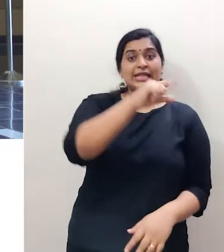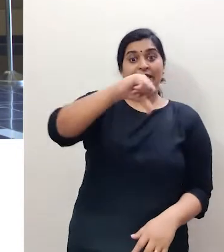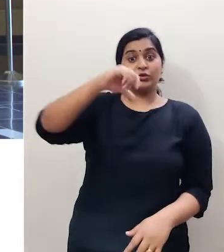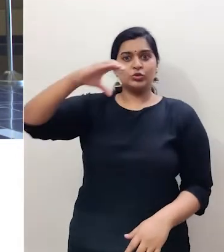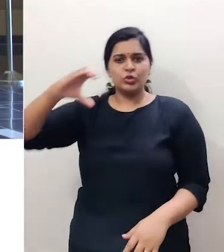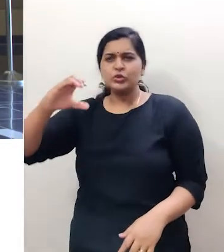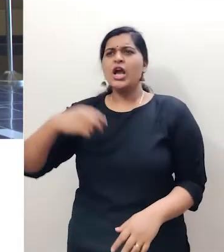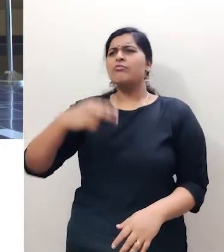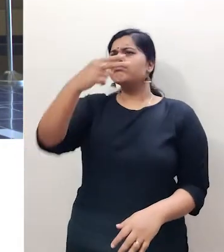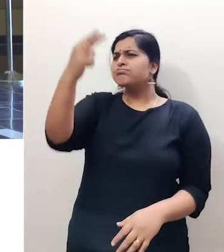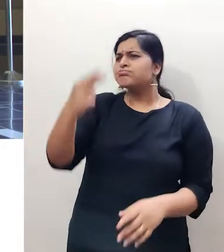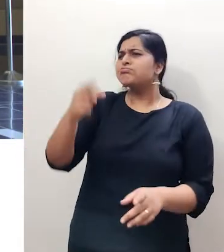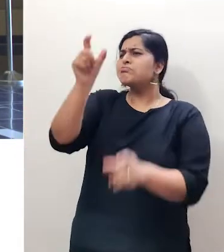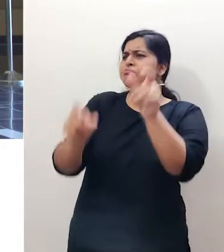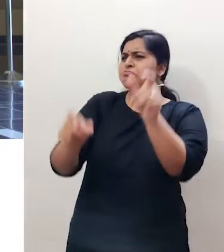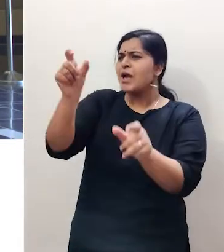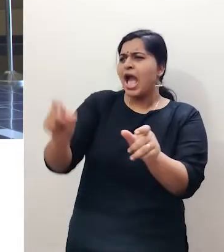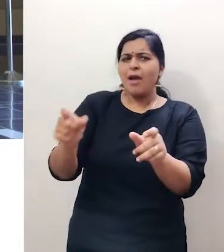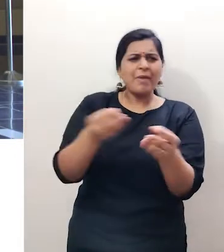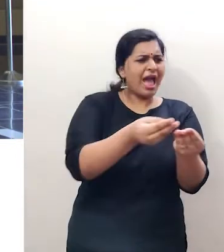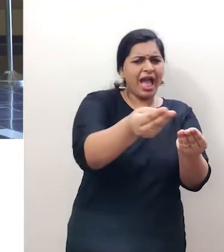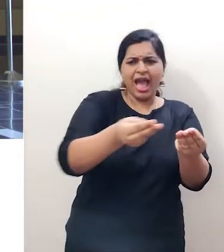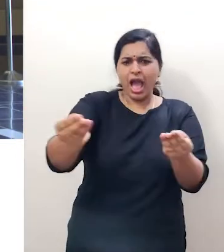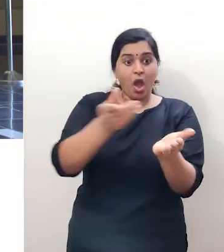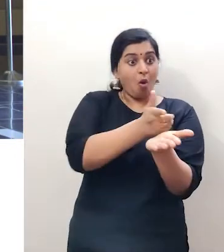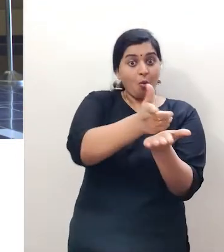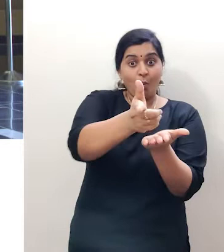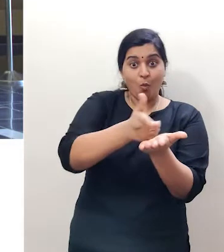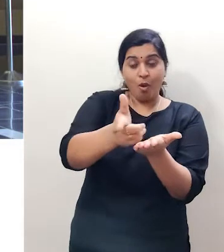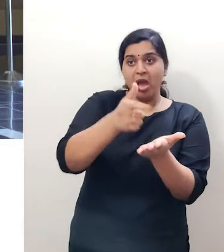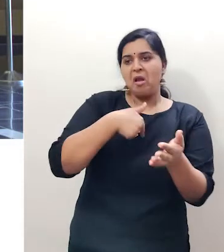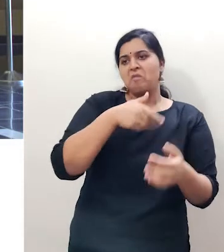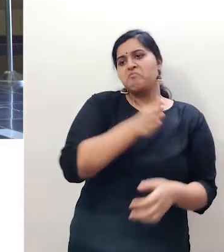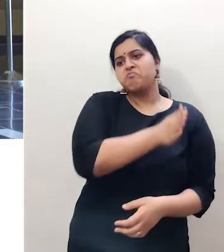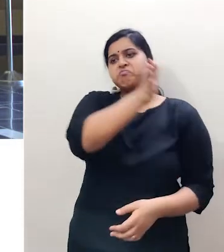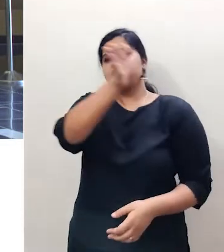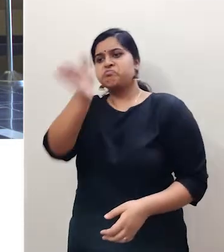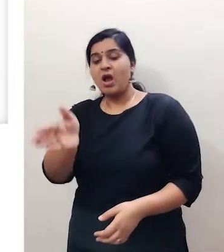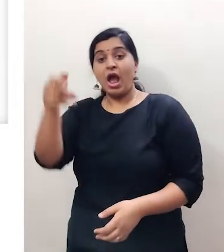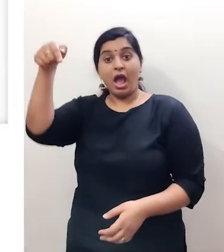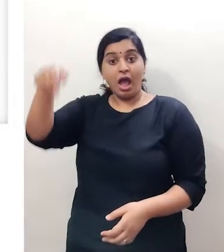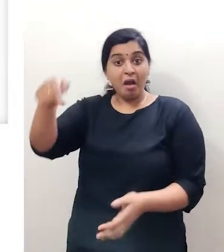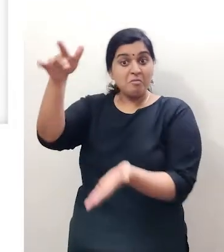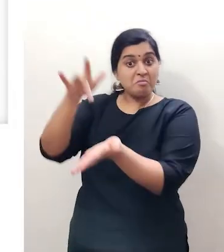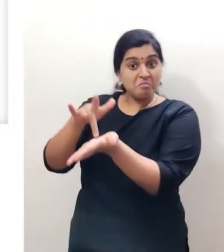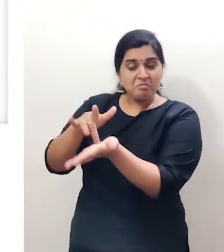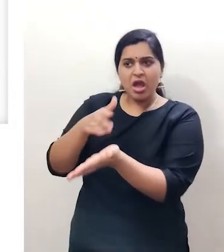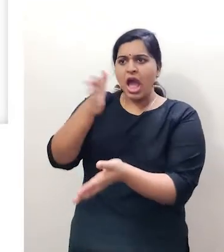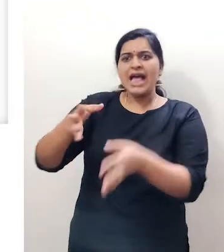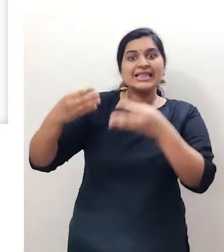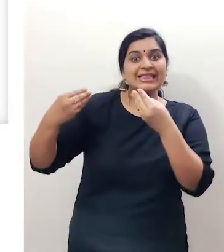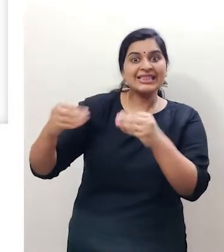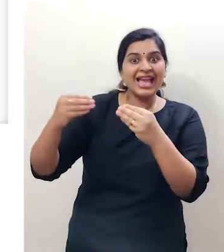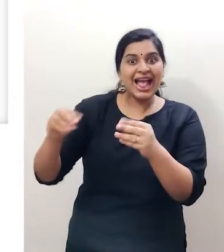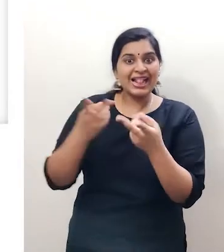wandering storytellers and painters from the nearby villages moved to this part of Calcutta, selling their paintings